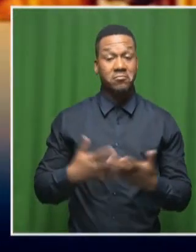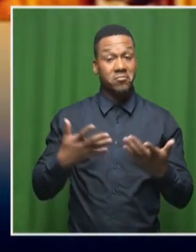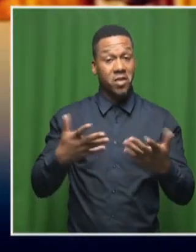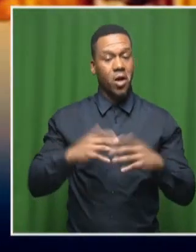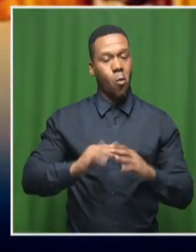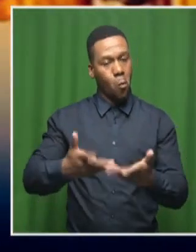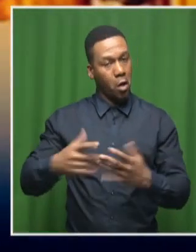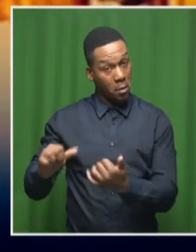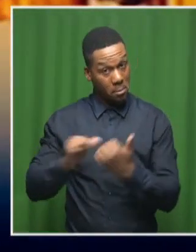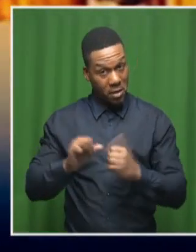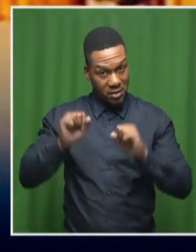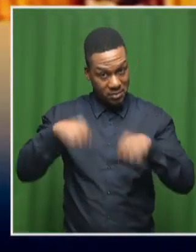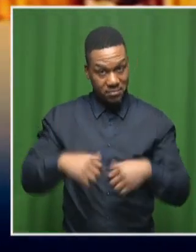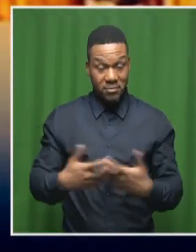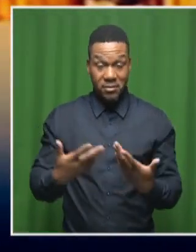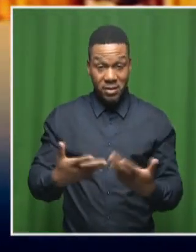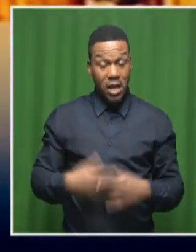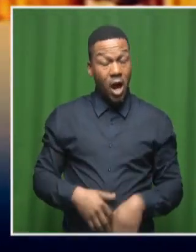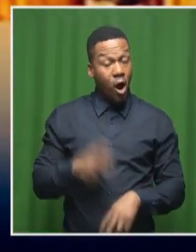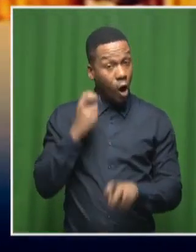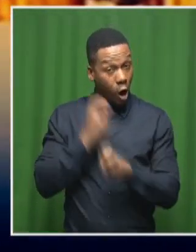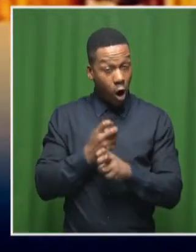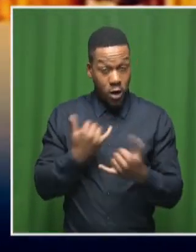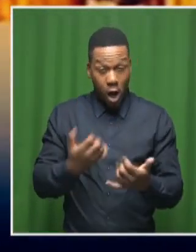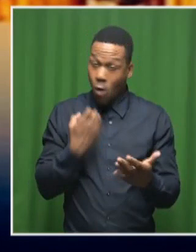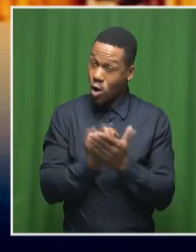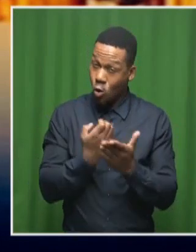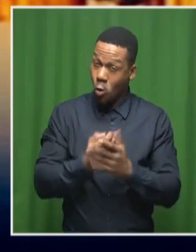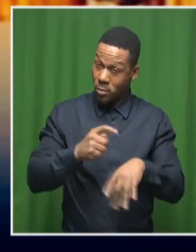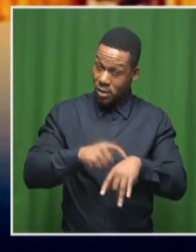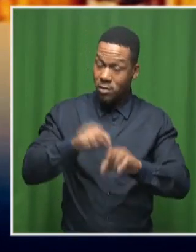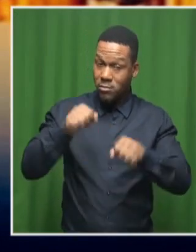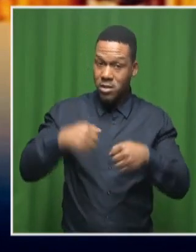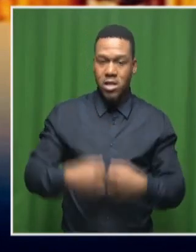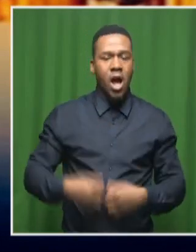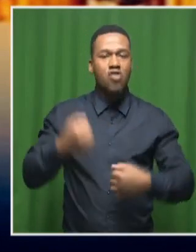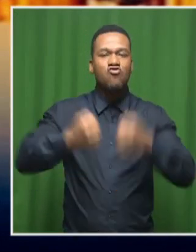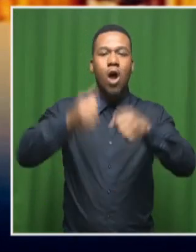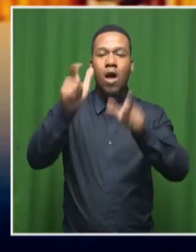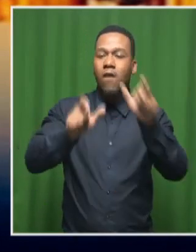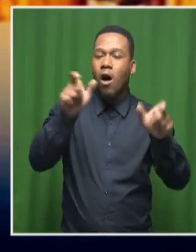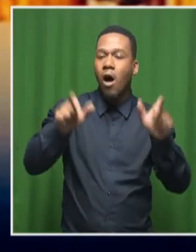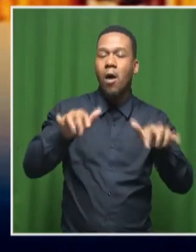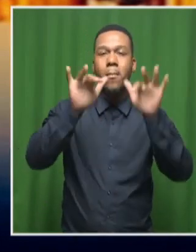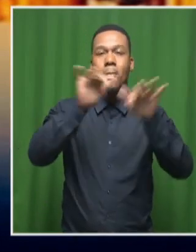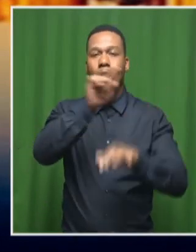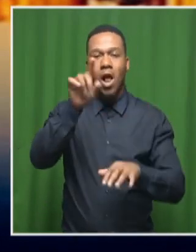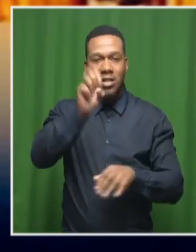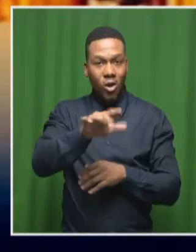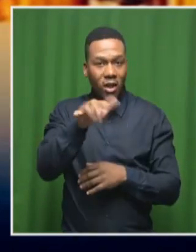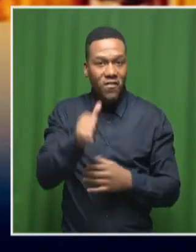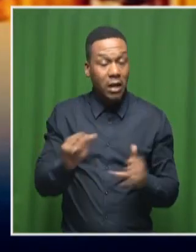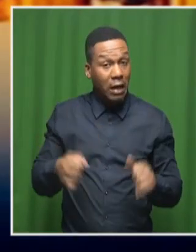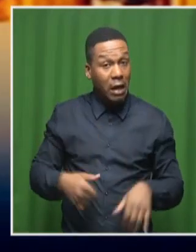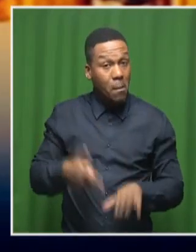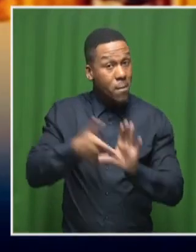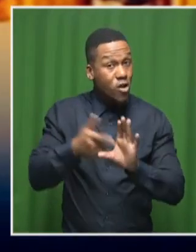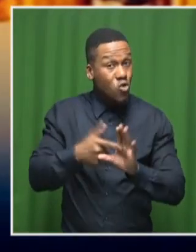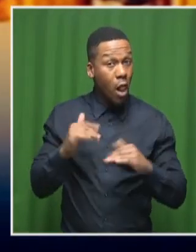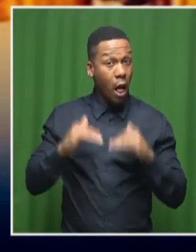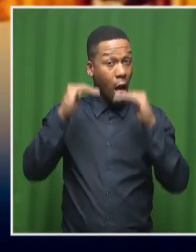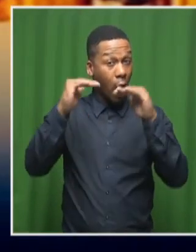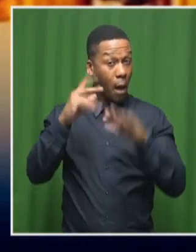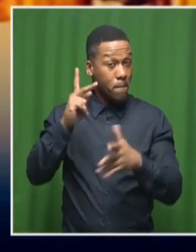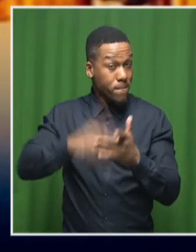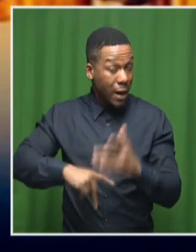So welcome back. Now, in these tough economic times and South African motorists unable to cope with the stubbornly high fuel prices, there may be